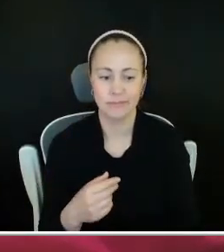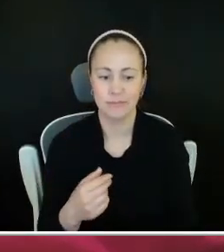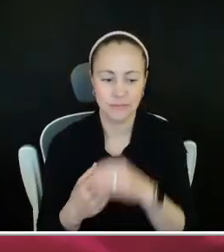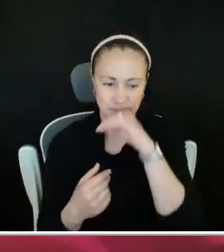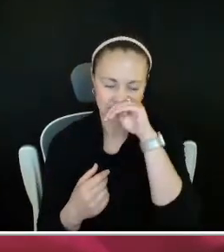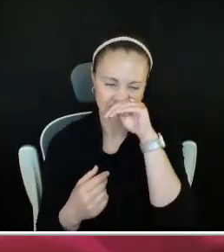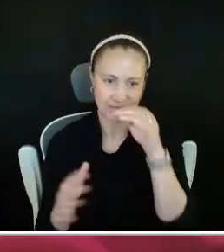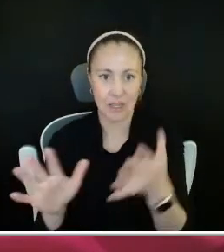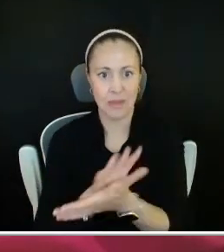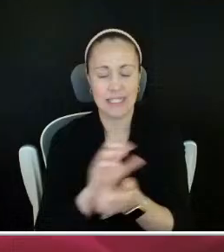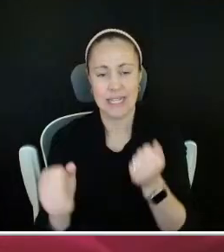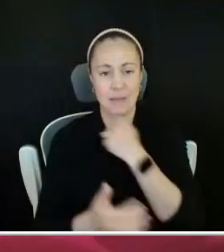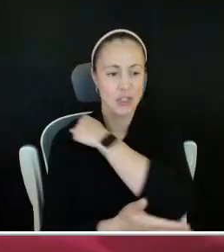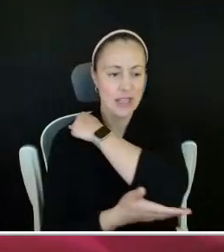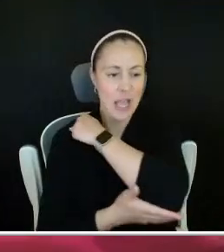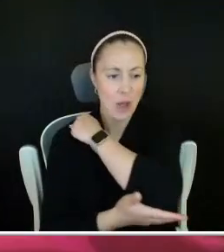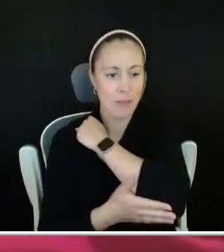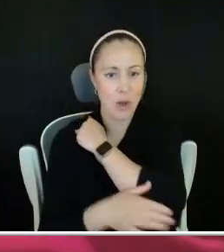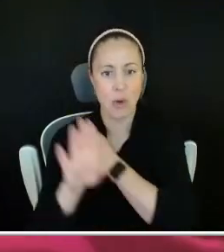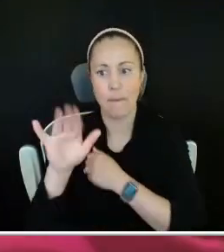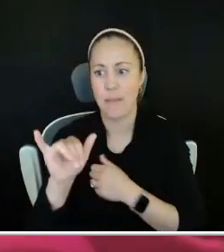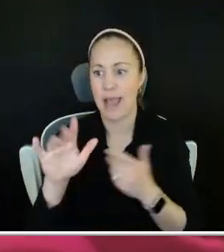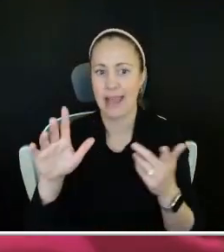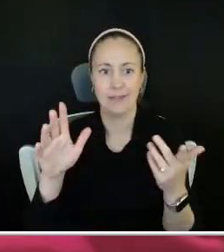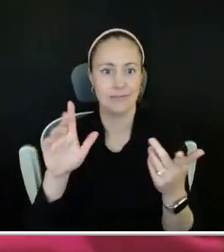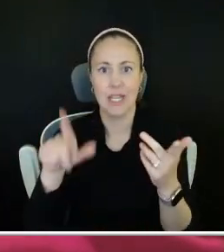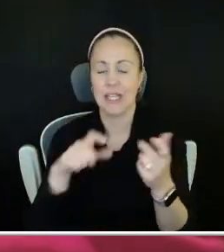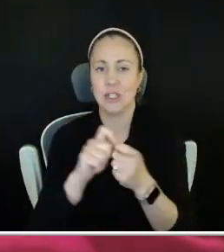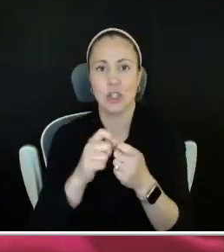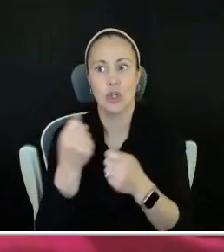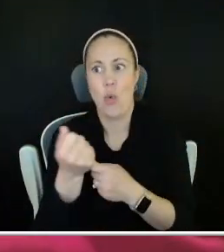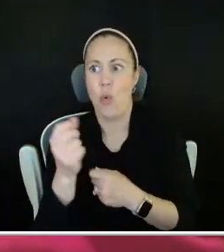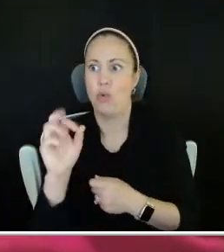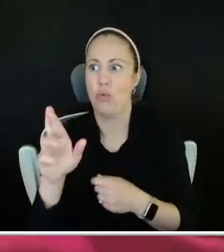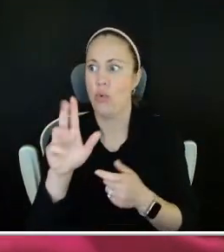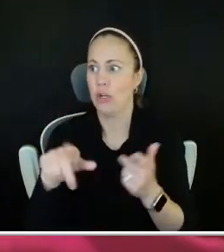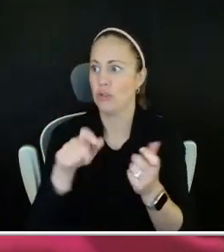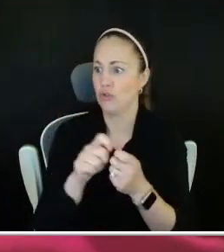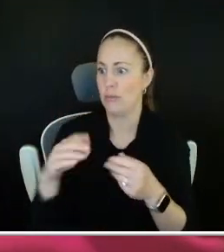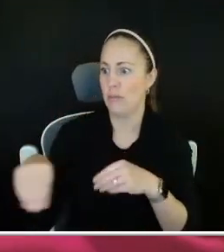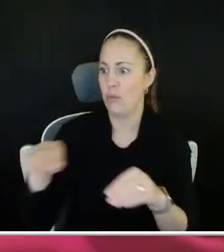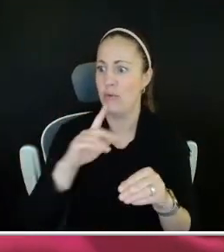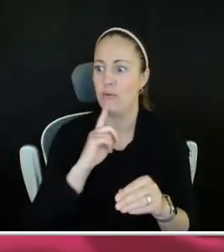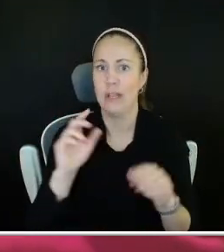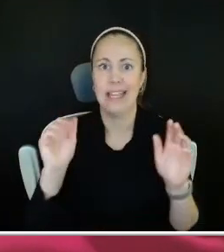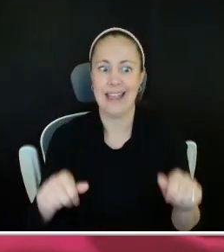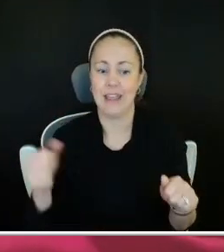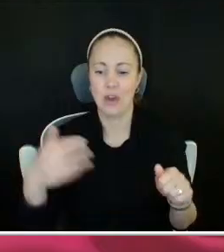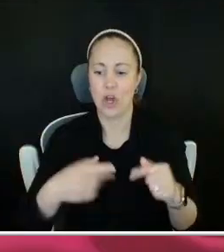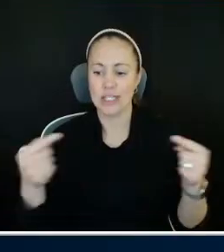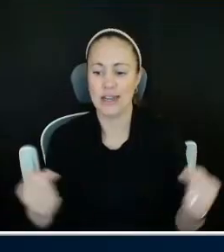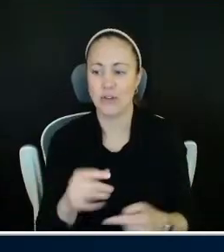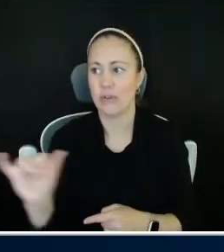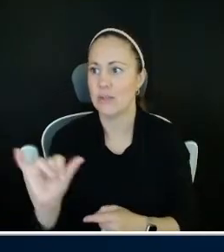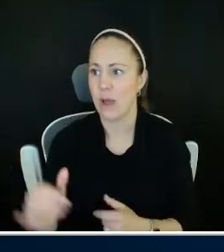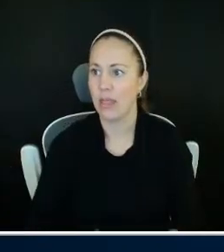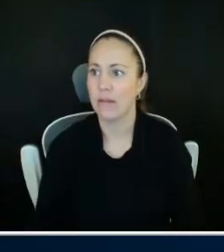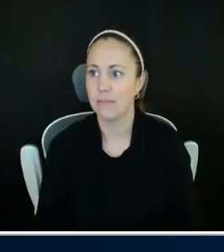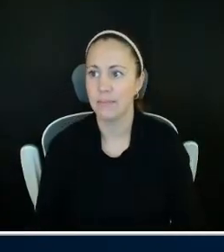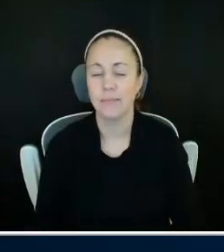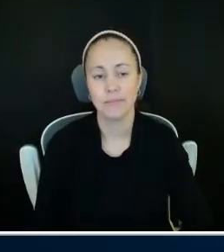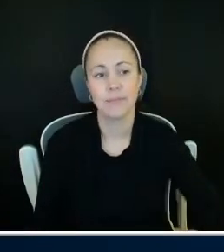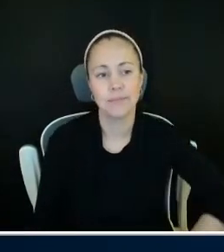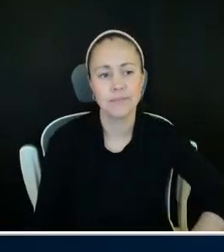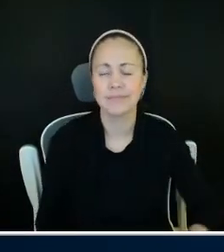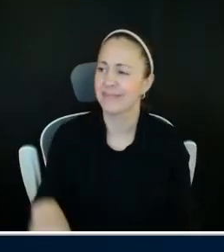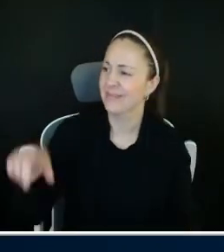damaging the elbow by a certain hold or a certain move can cause that injury as well. I got to ask you, when we